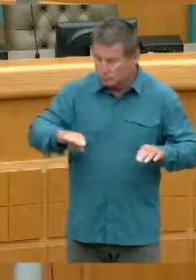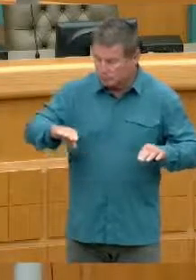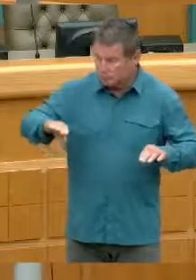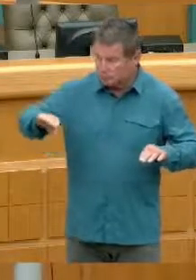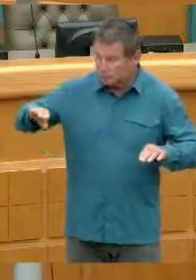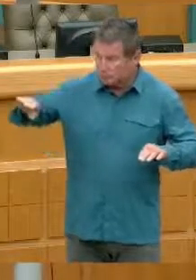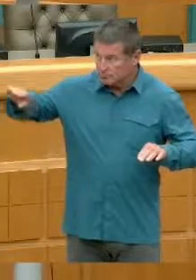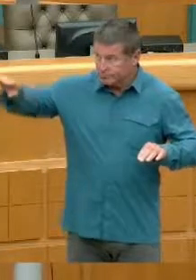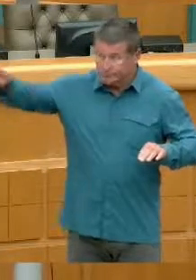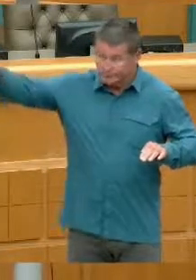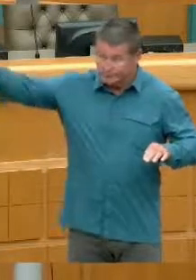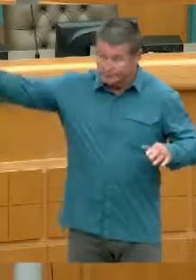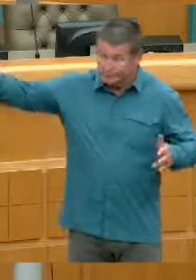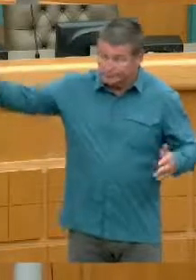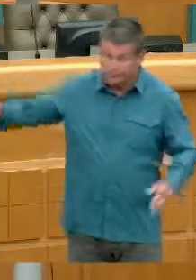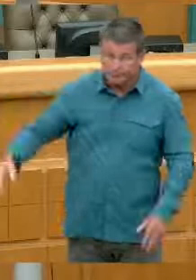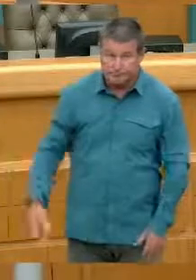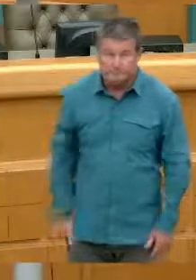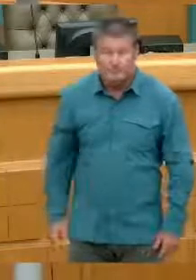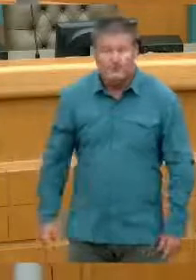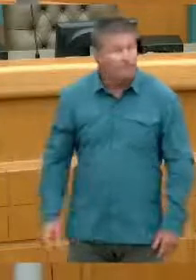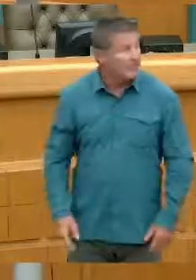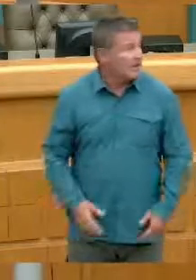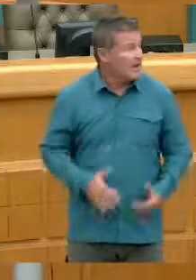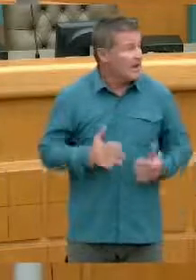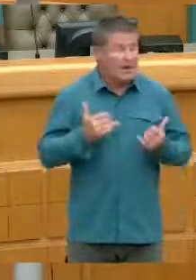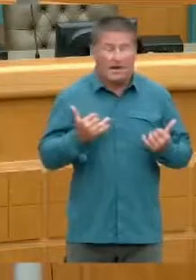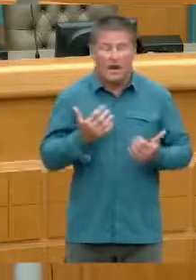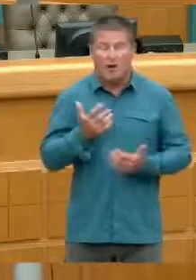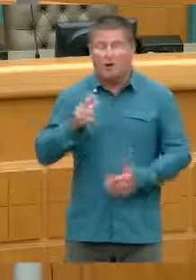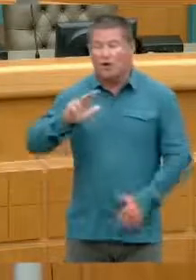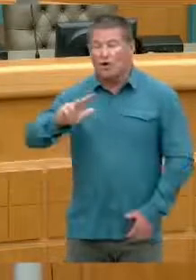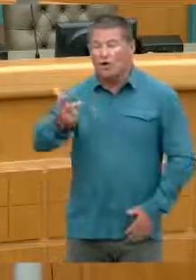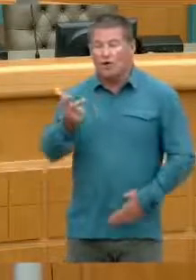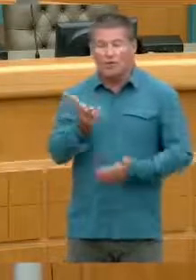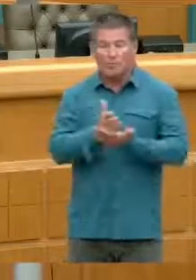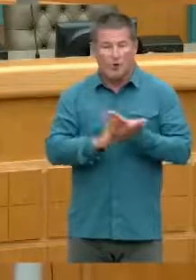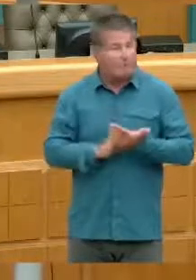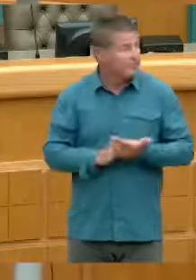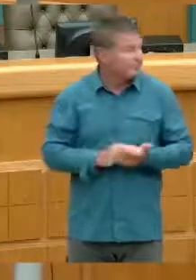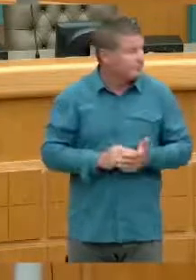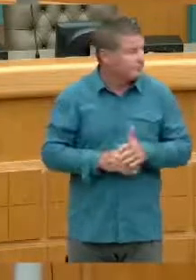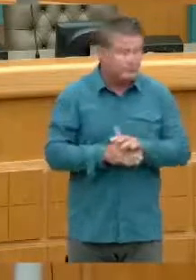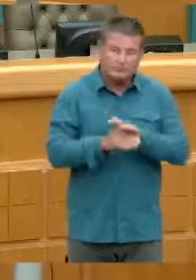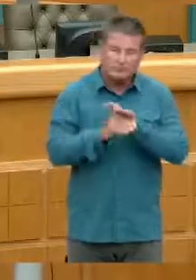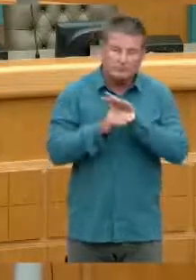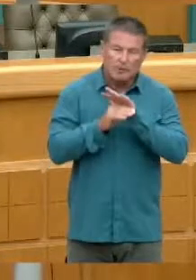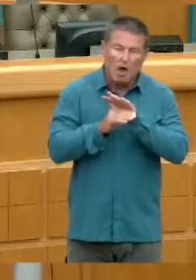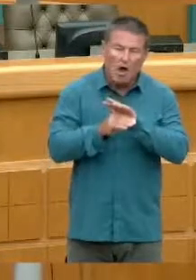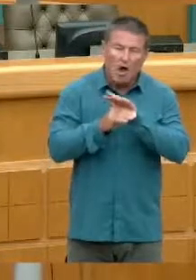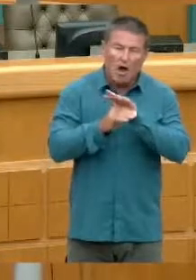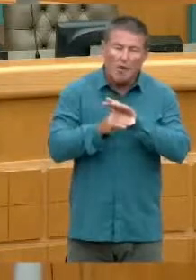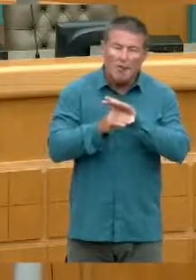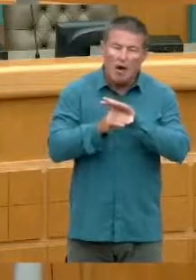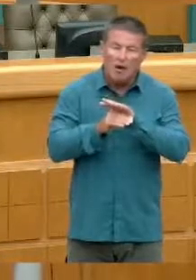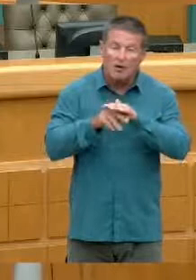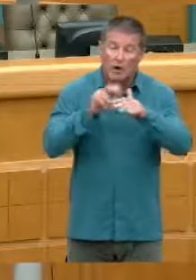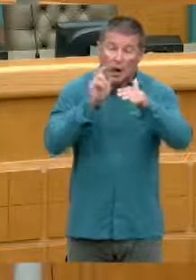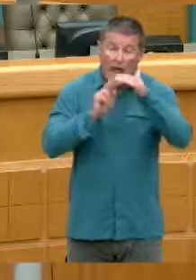Okay, the third section of the talk each week is talking about our model estimates and predictions that can be made from